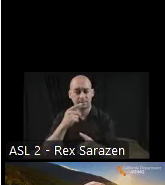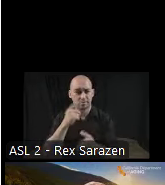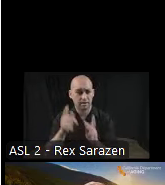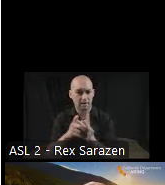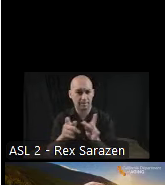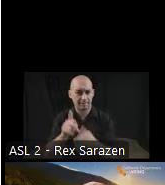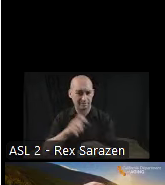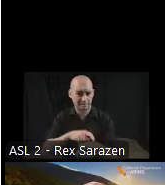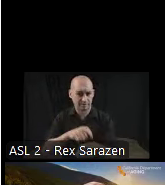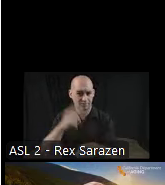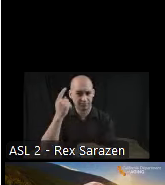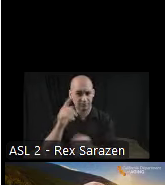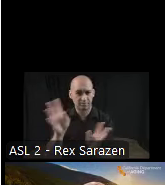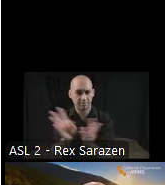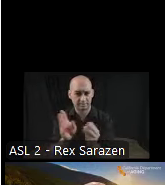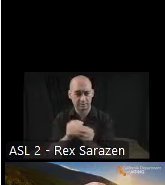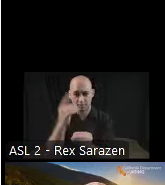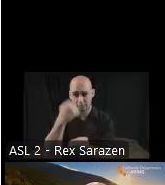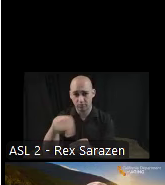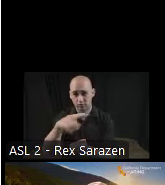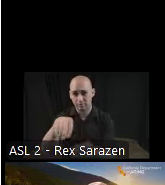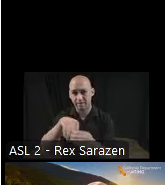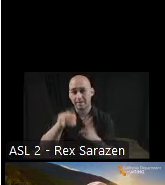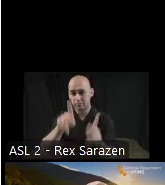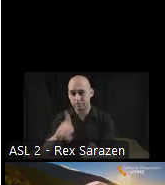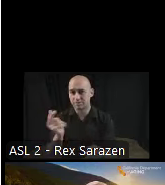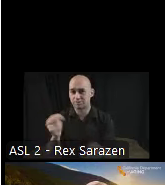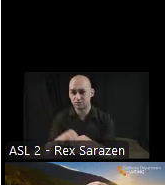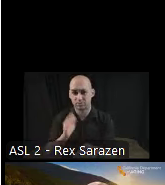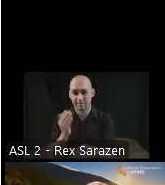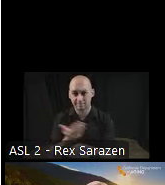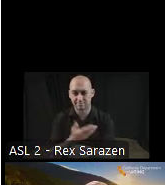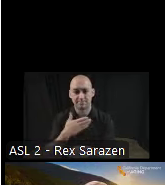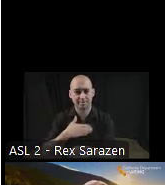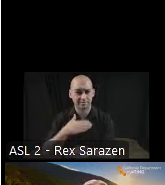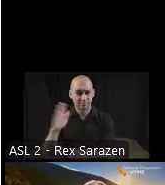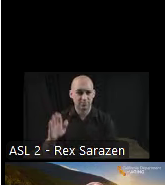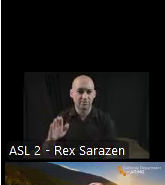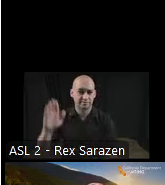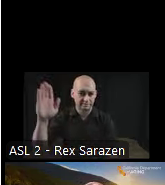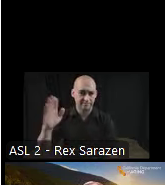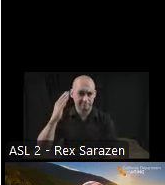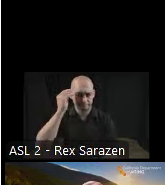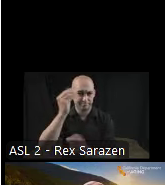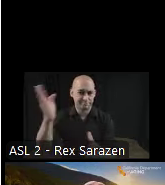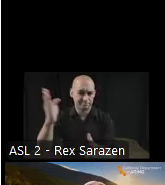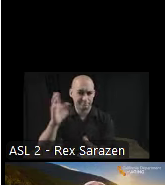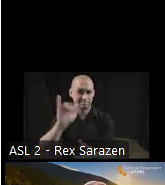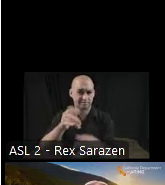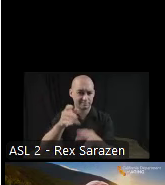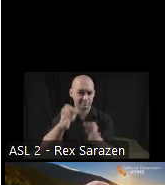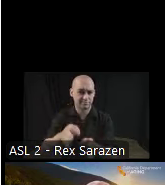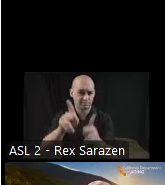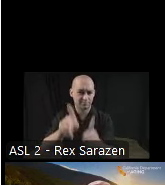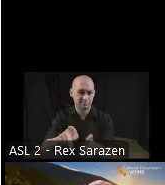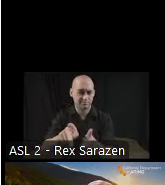meeting. For those of you in person joining us, please just raise your hand and let the designated staff member on site know that